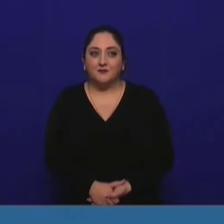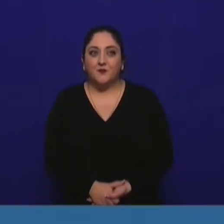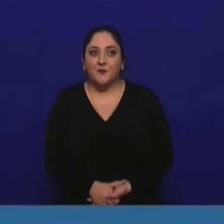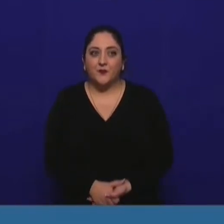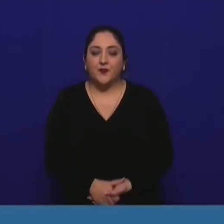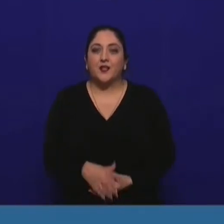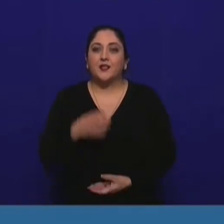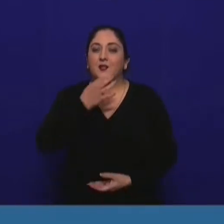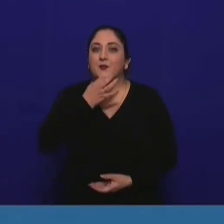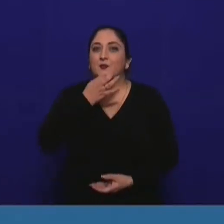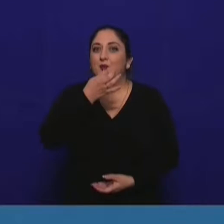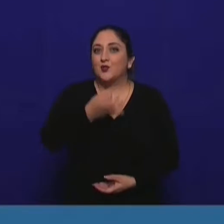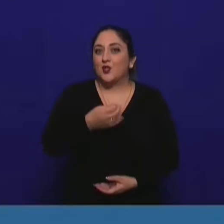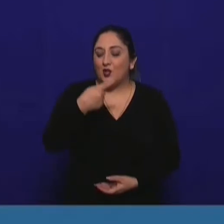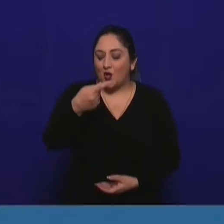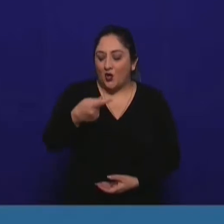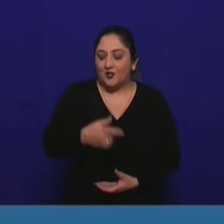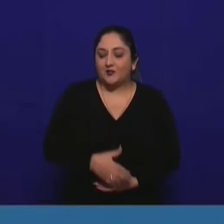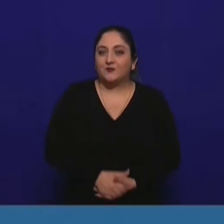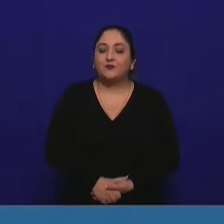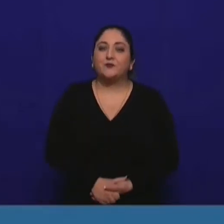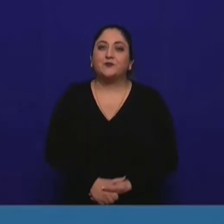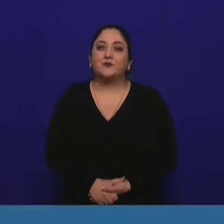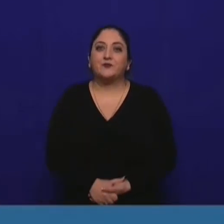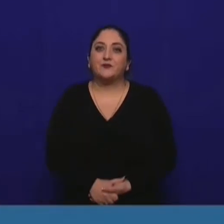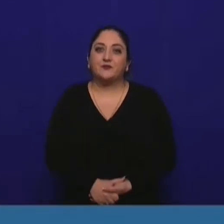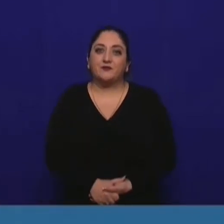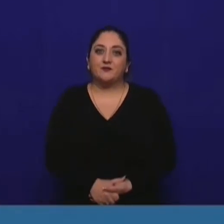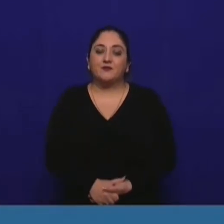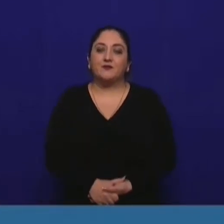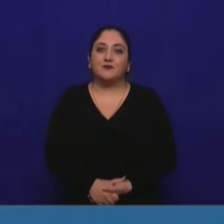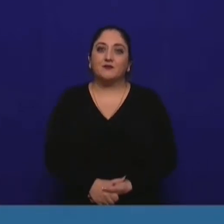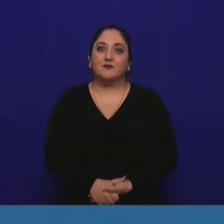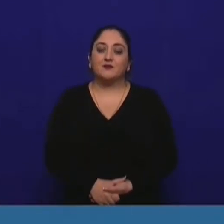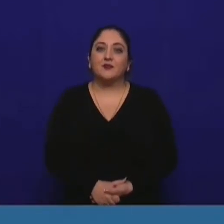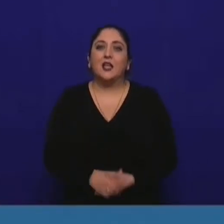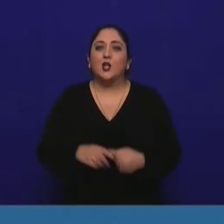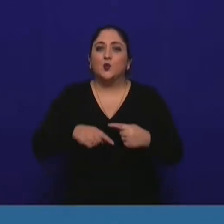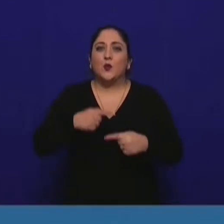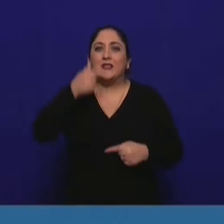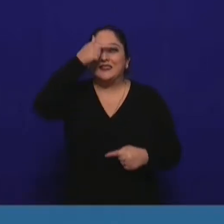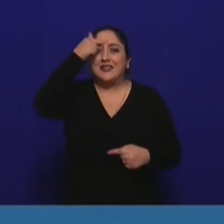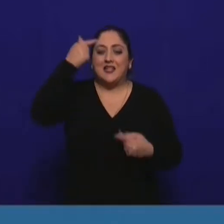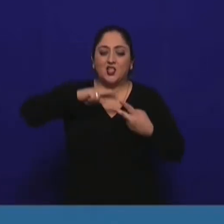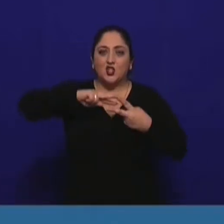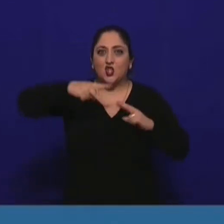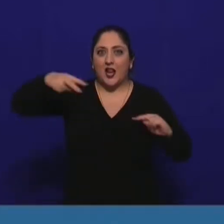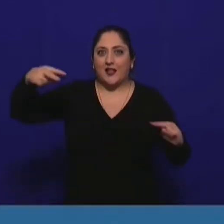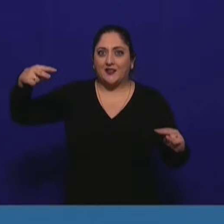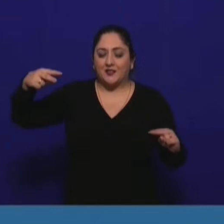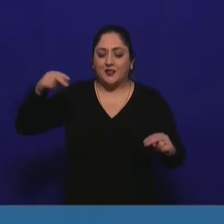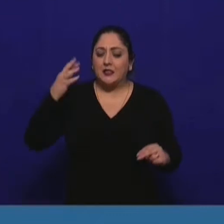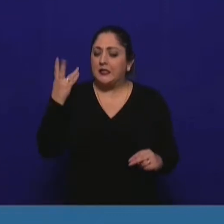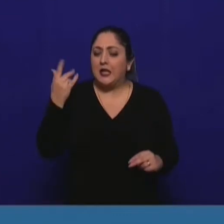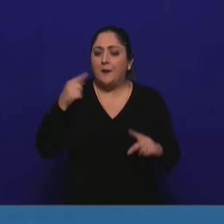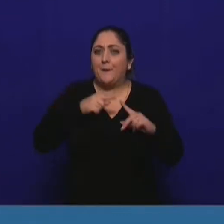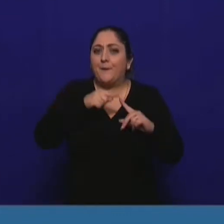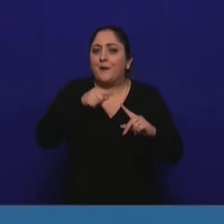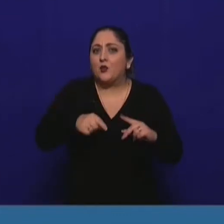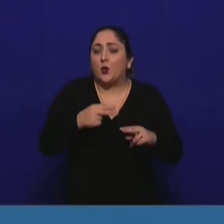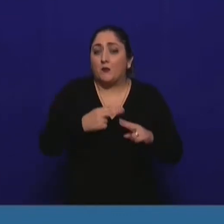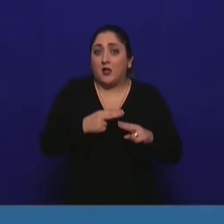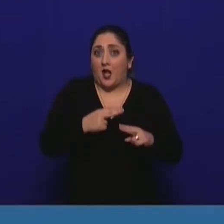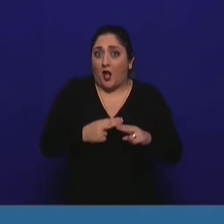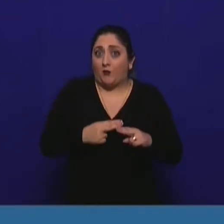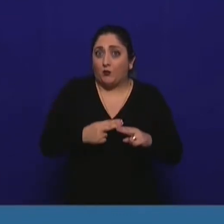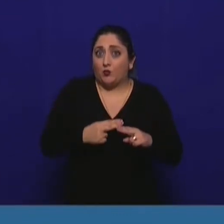Hi, Nicole Mela from Malta today. Just to ask about the genetic testing, how many of these tests are being carried out overall? And